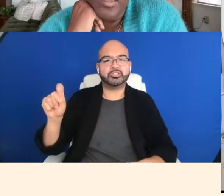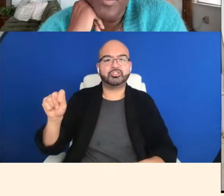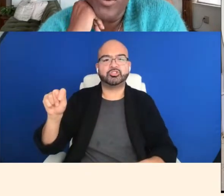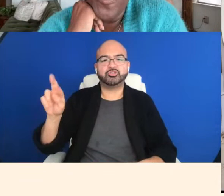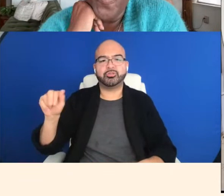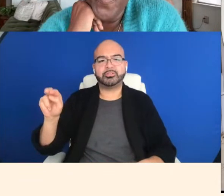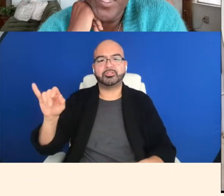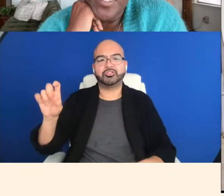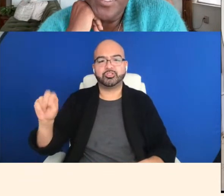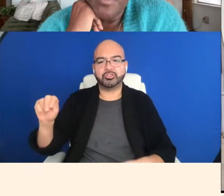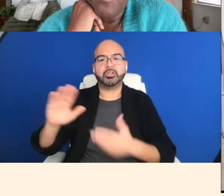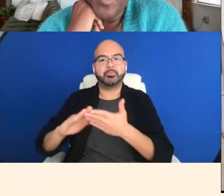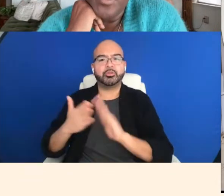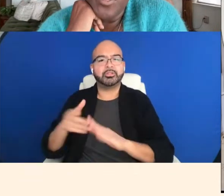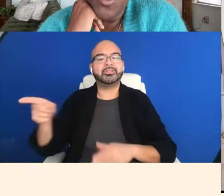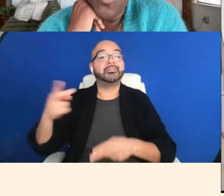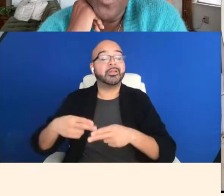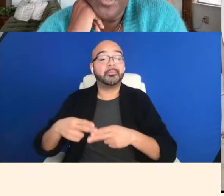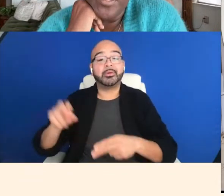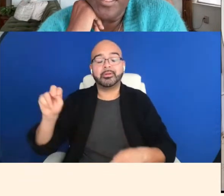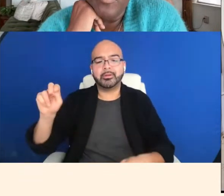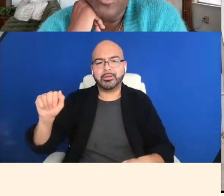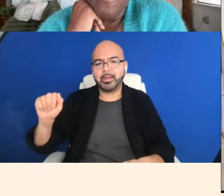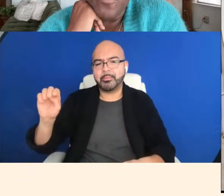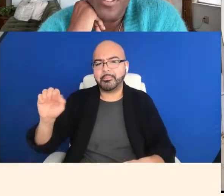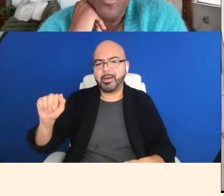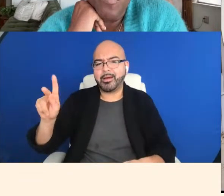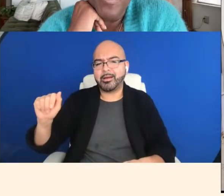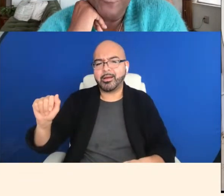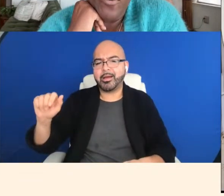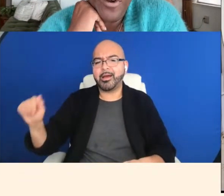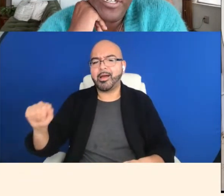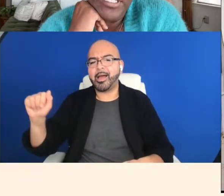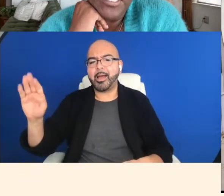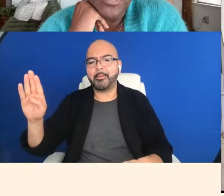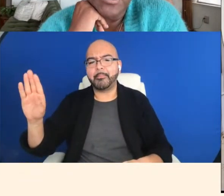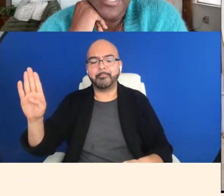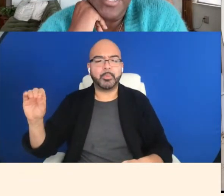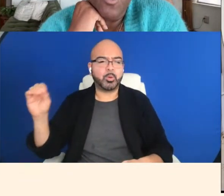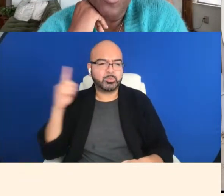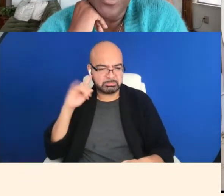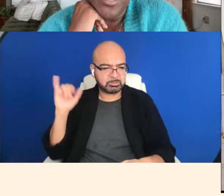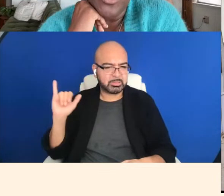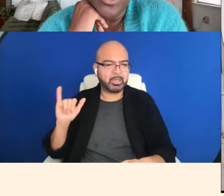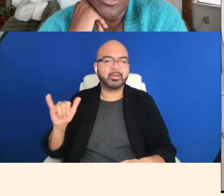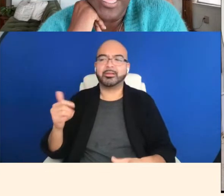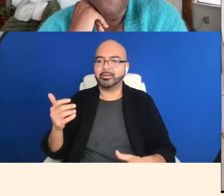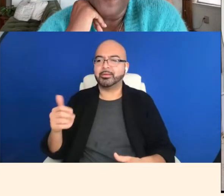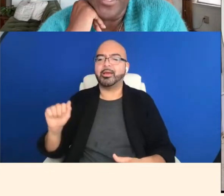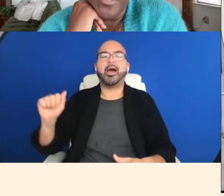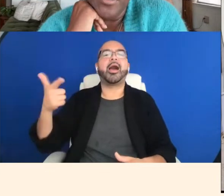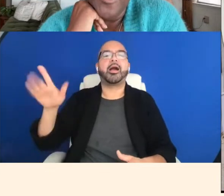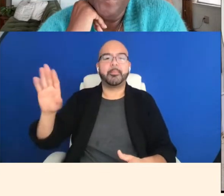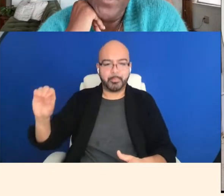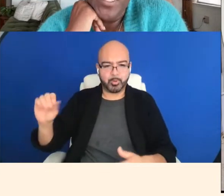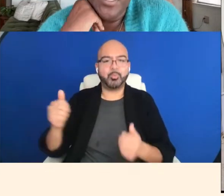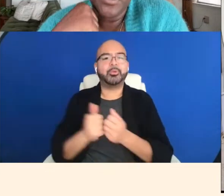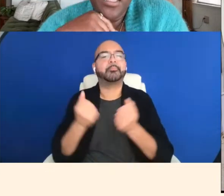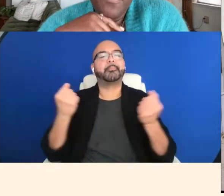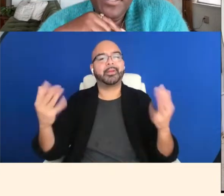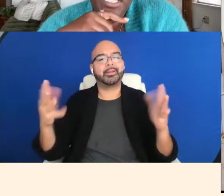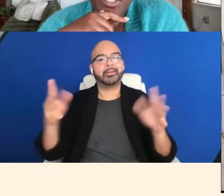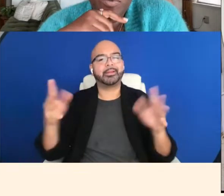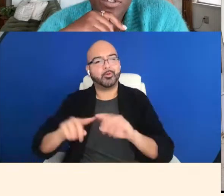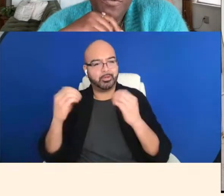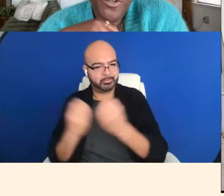Namaka Agbo, along with several other pivotal organizations that helped launch that fund.